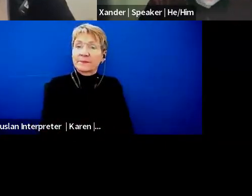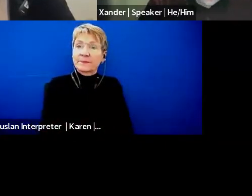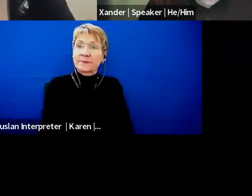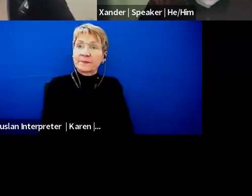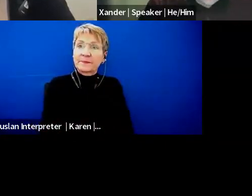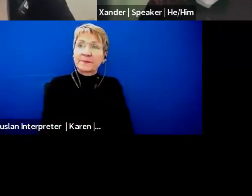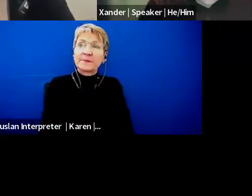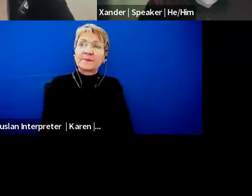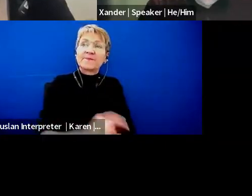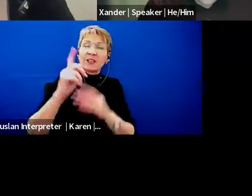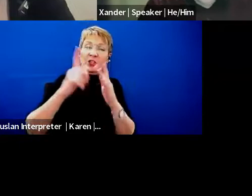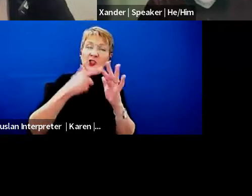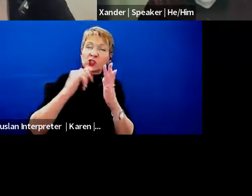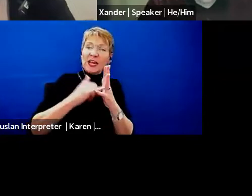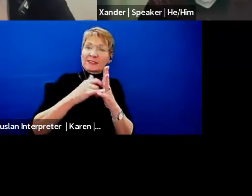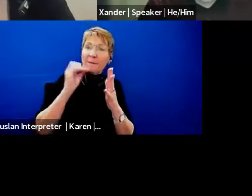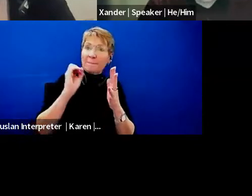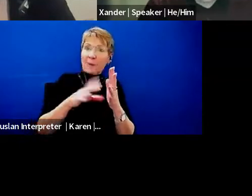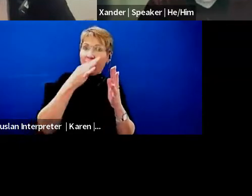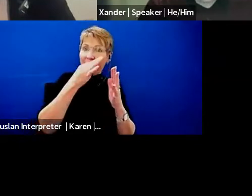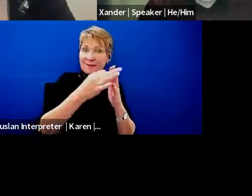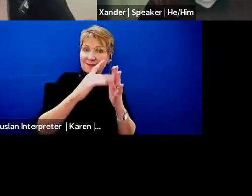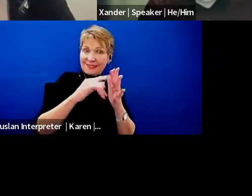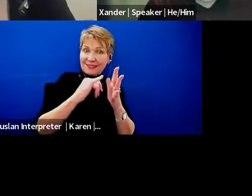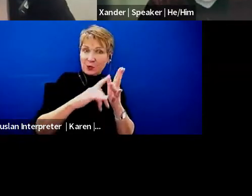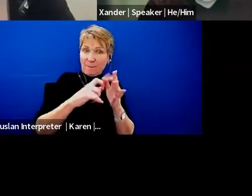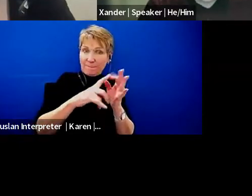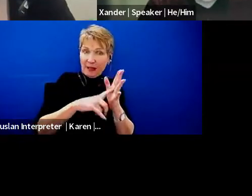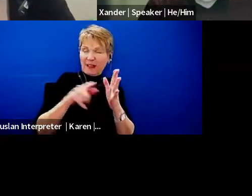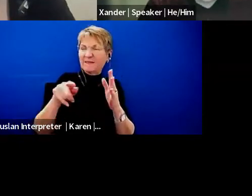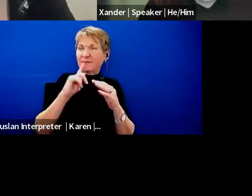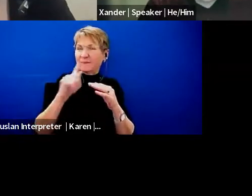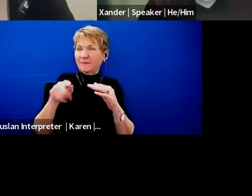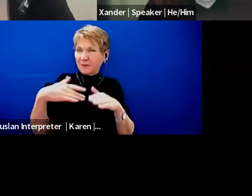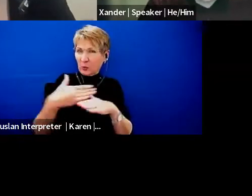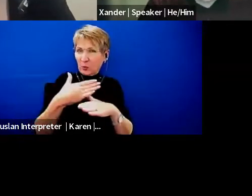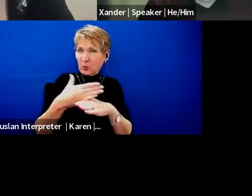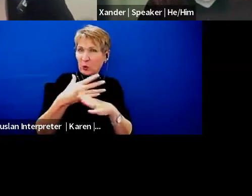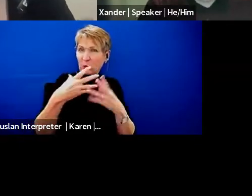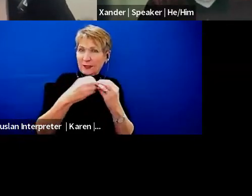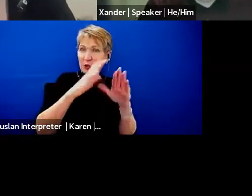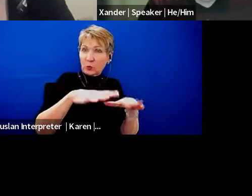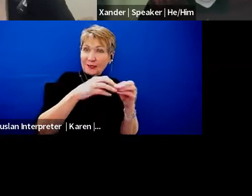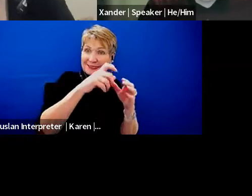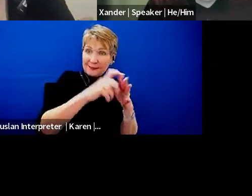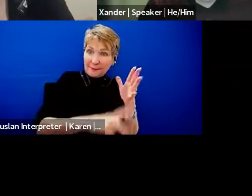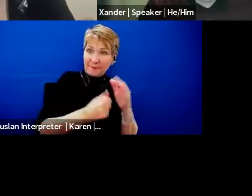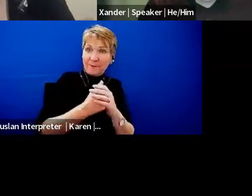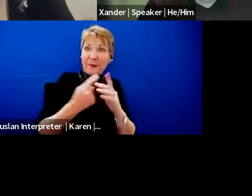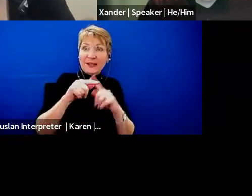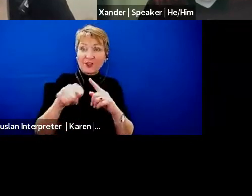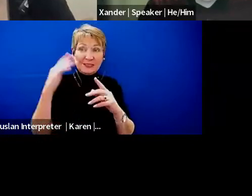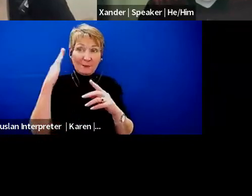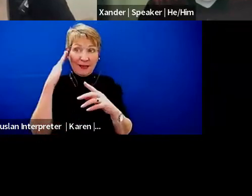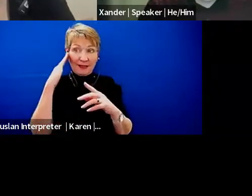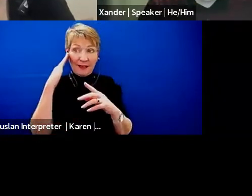So Jess is asking, Isabel, I work with children with disability and also mum to a child with disability. Really learned a lot from the way your